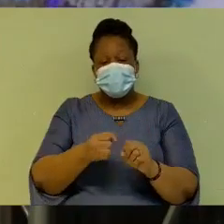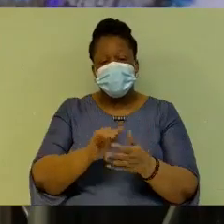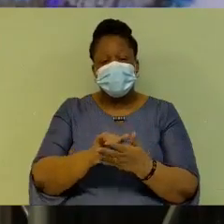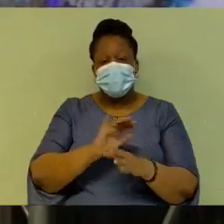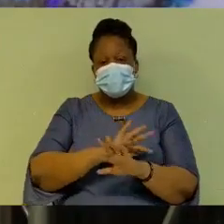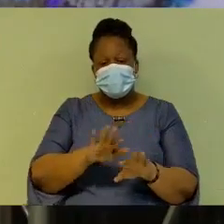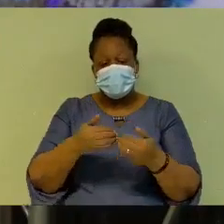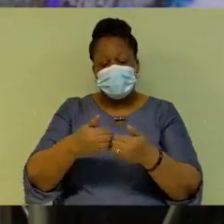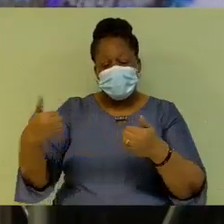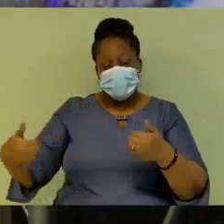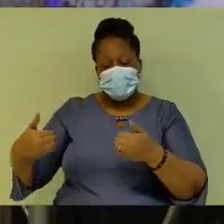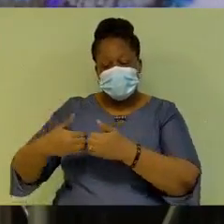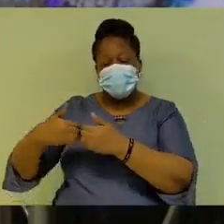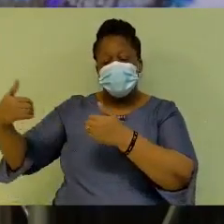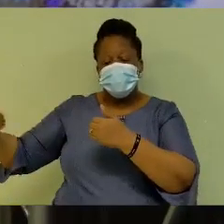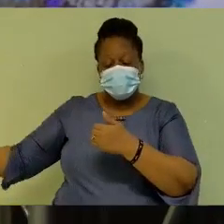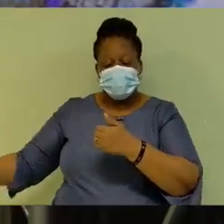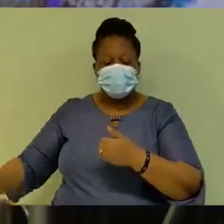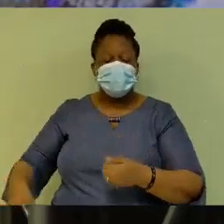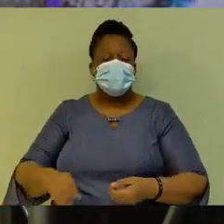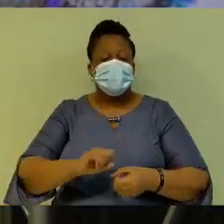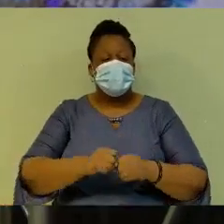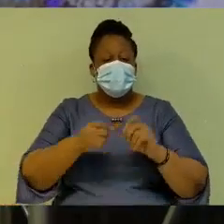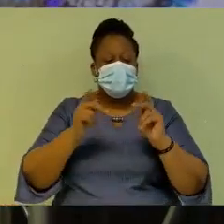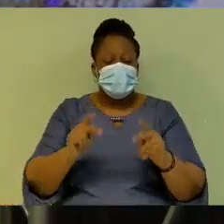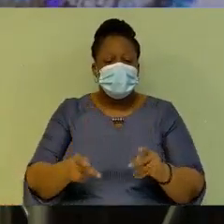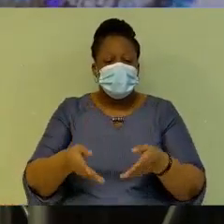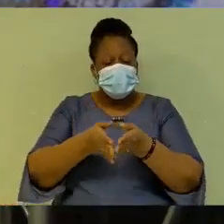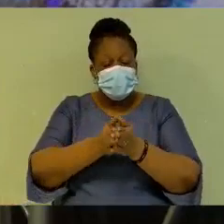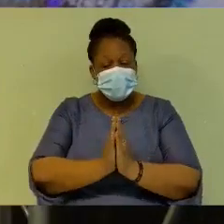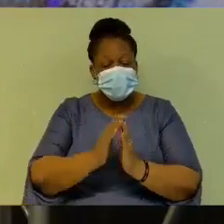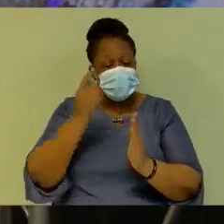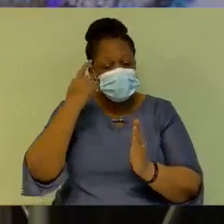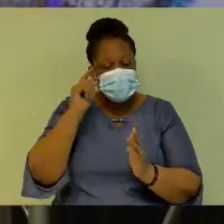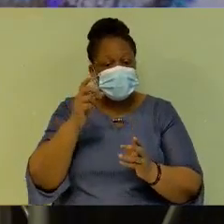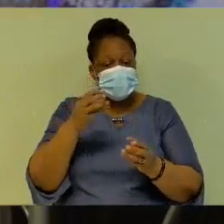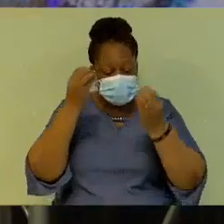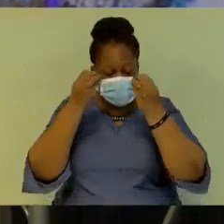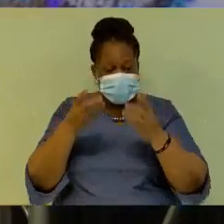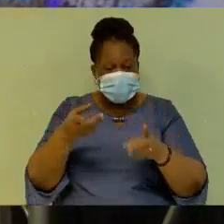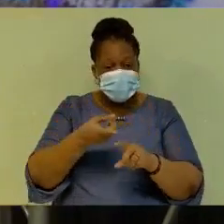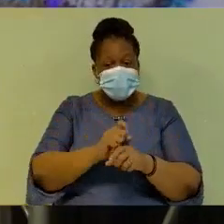Accordingly, persons seeking information from our office can do so by calling